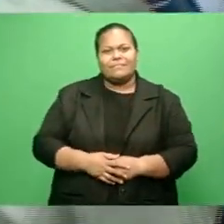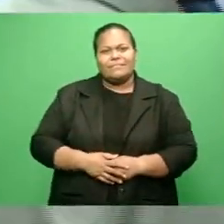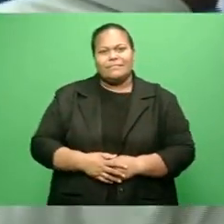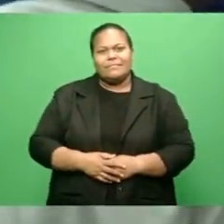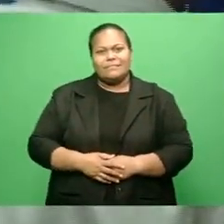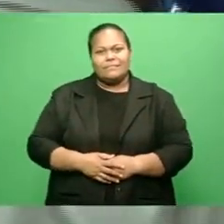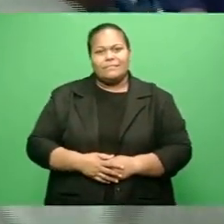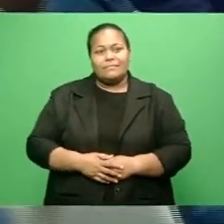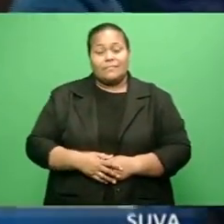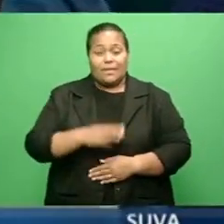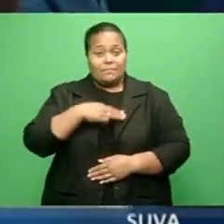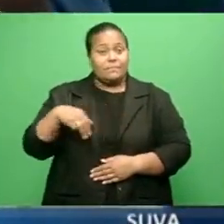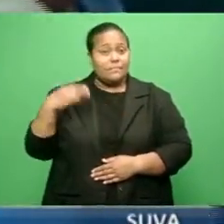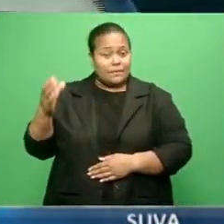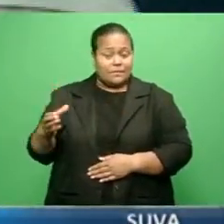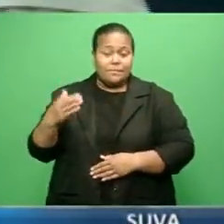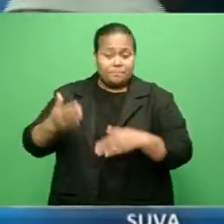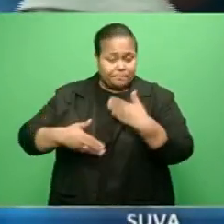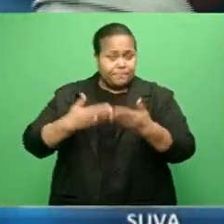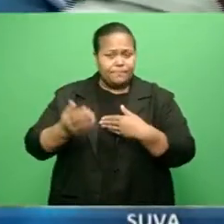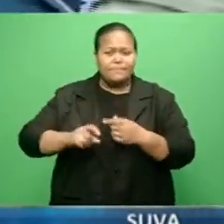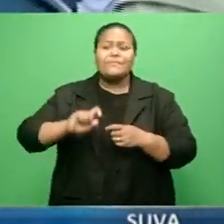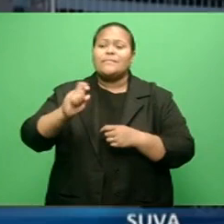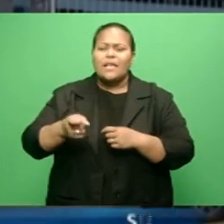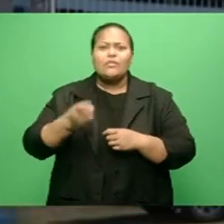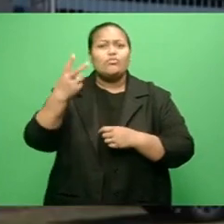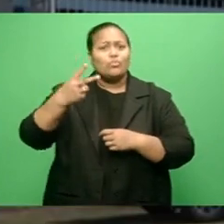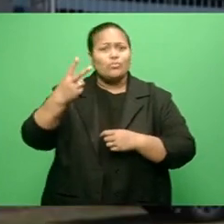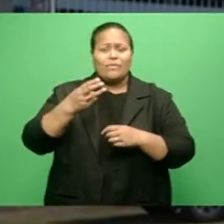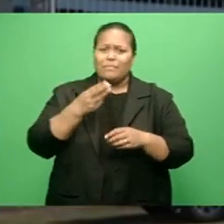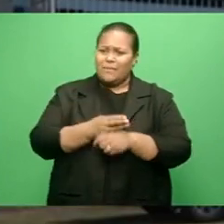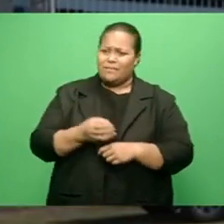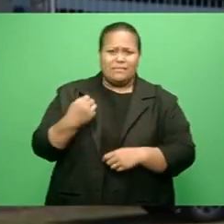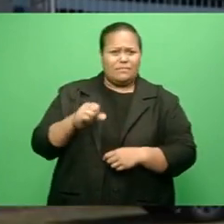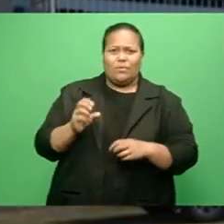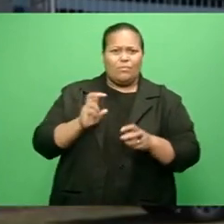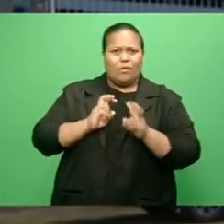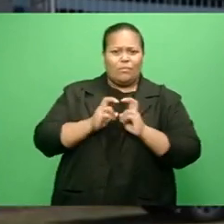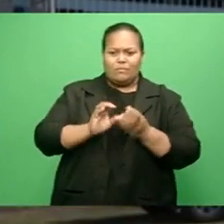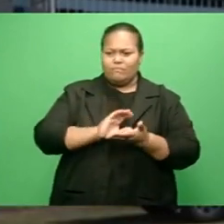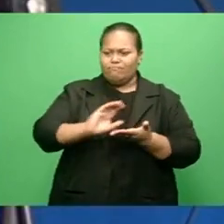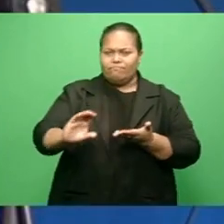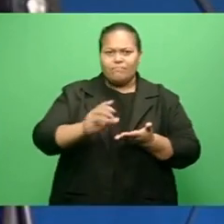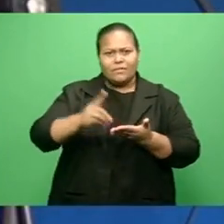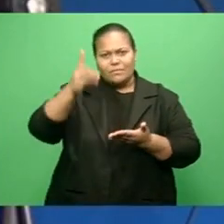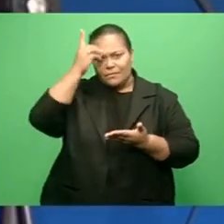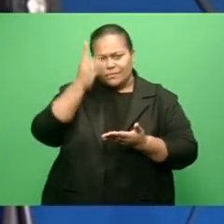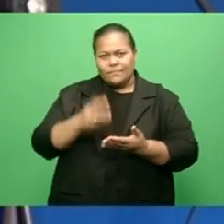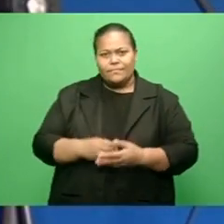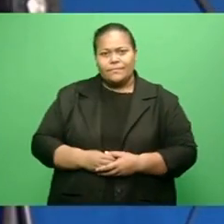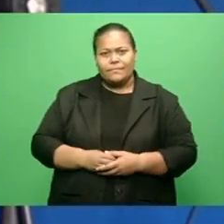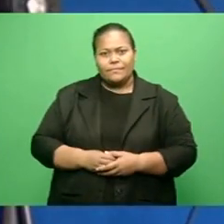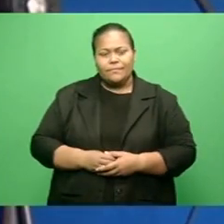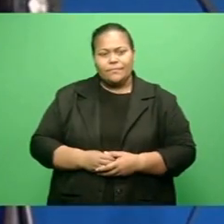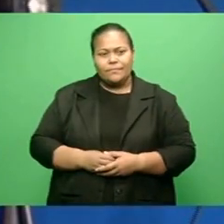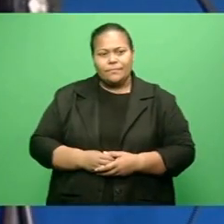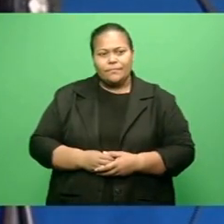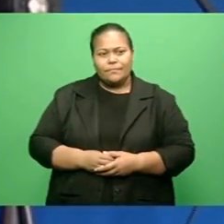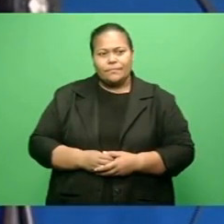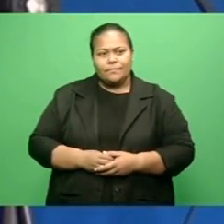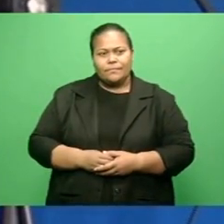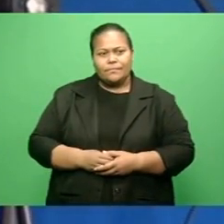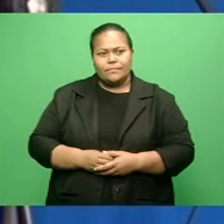The minister says for the next 12 months, there will be no problems in terms of funding education. We do not want